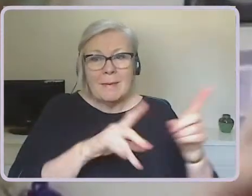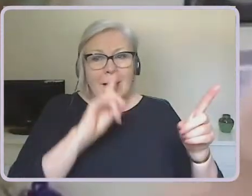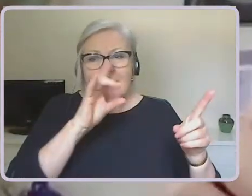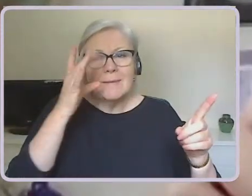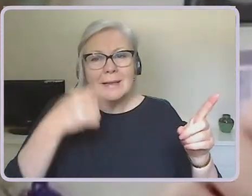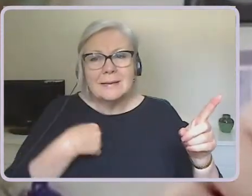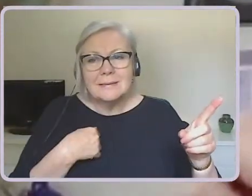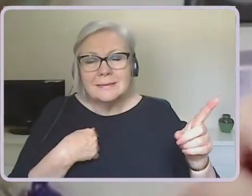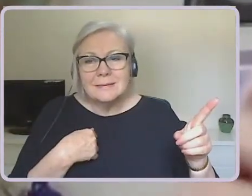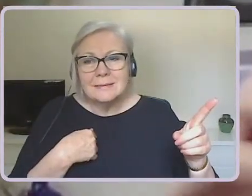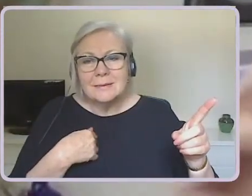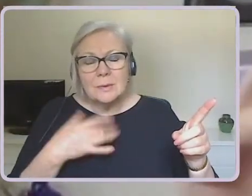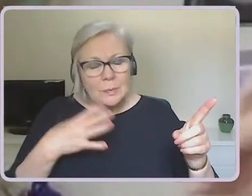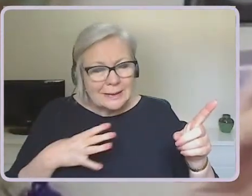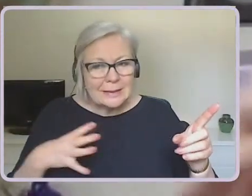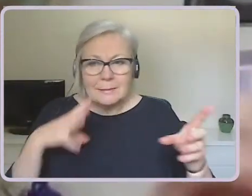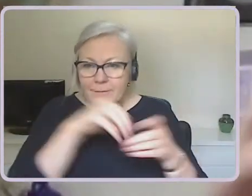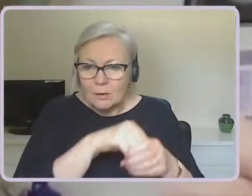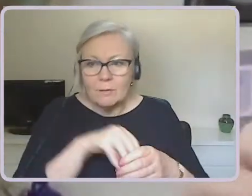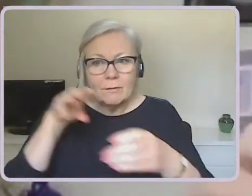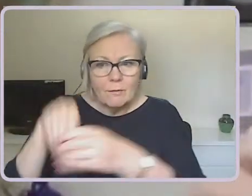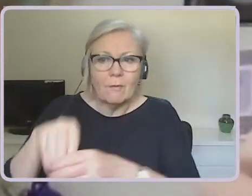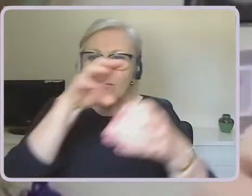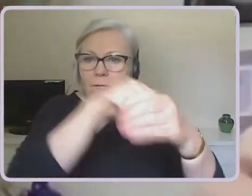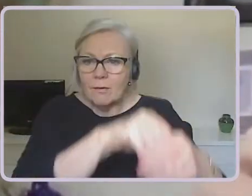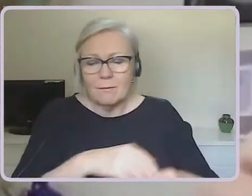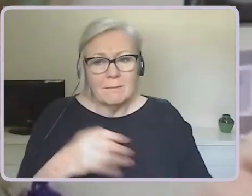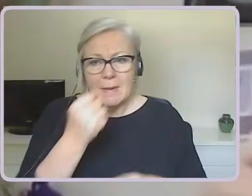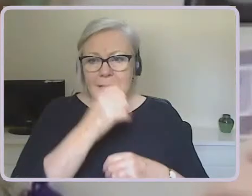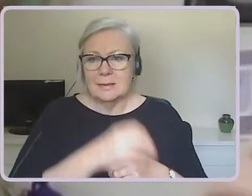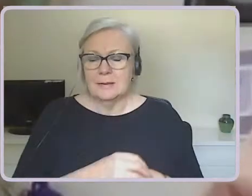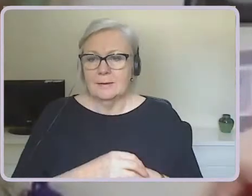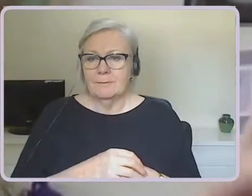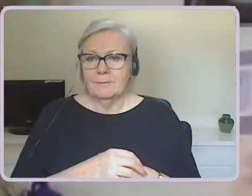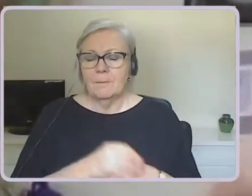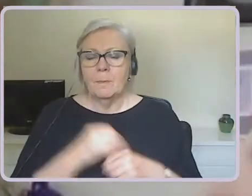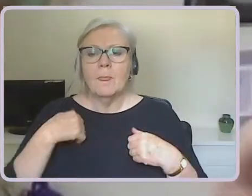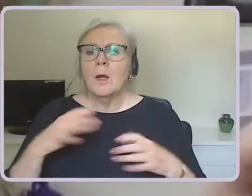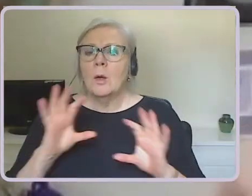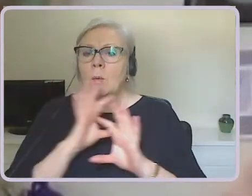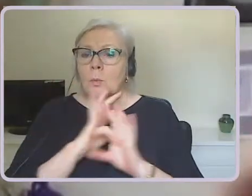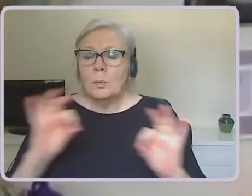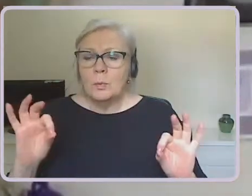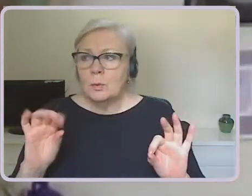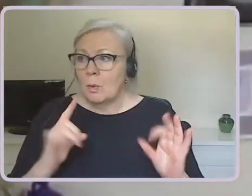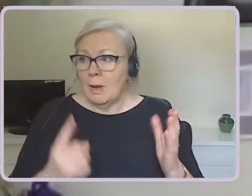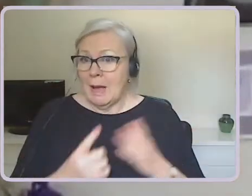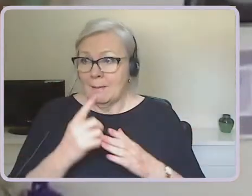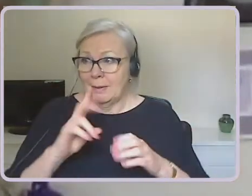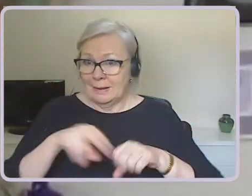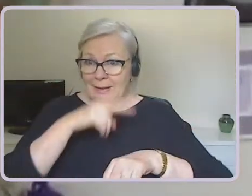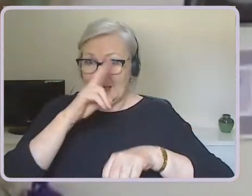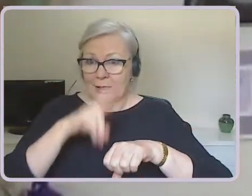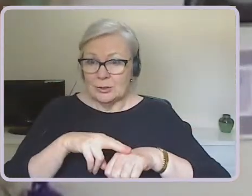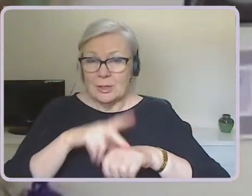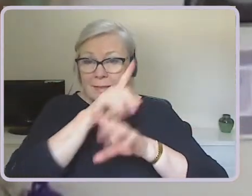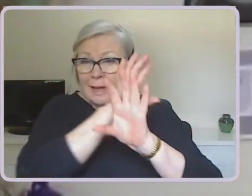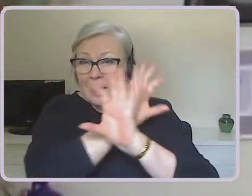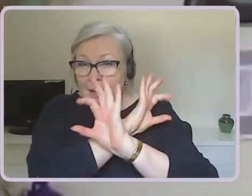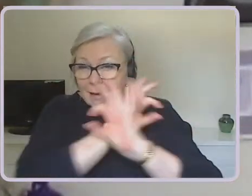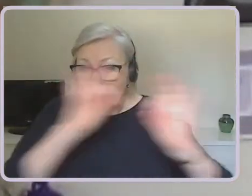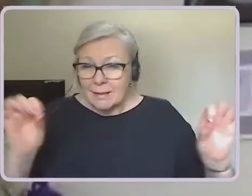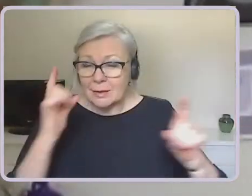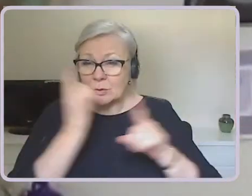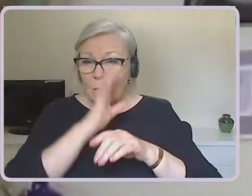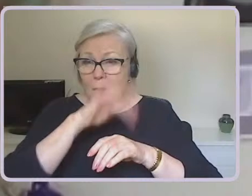The reason why we need to be in those rooms is so we don't get what happened nationally. There was no mention of disability in the pandemic